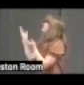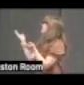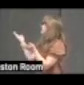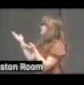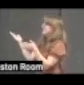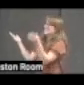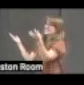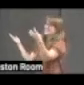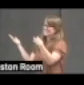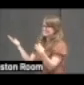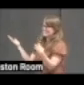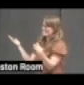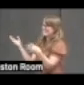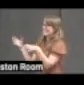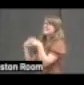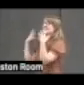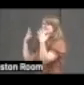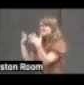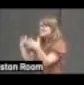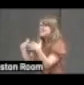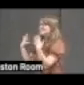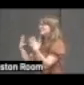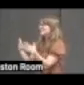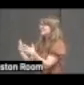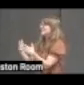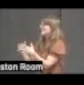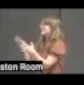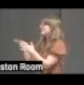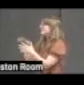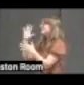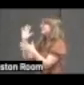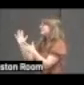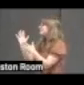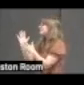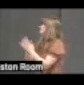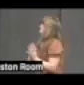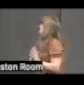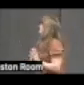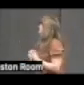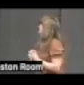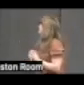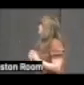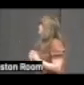very interested. He's staying there. He's smelling her. She's rear presenting.